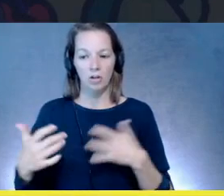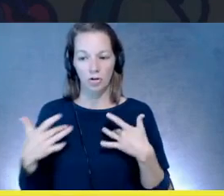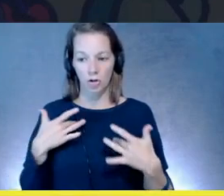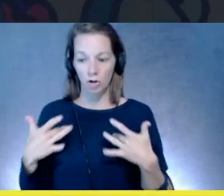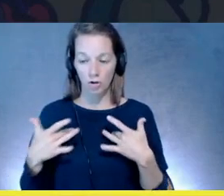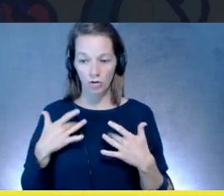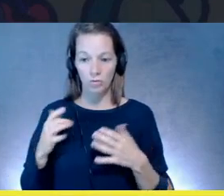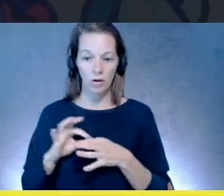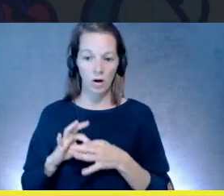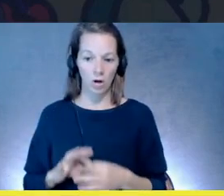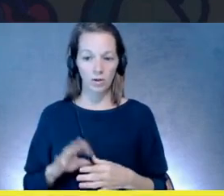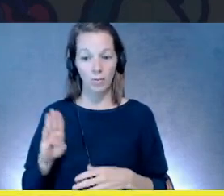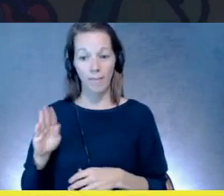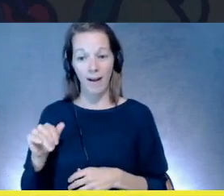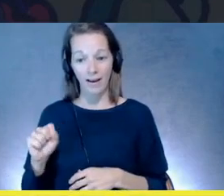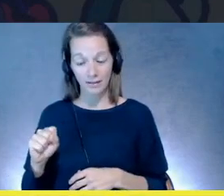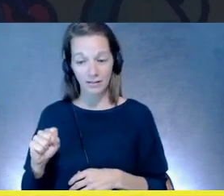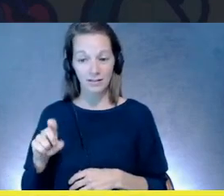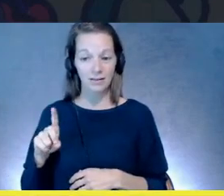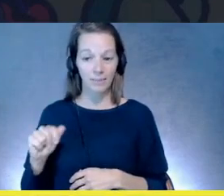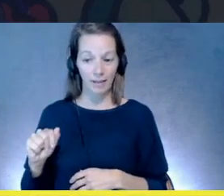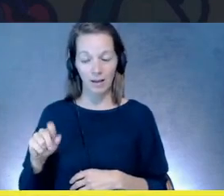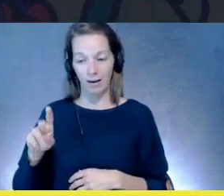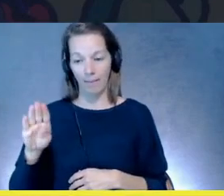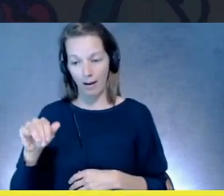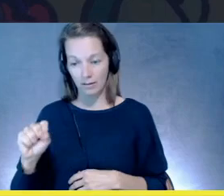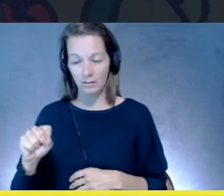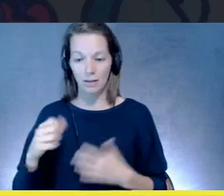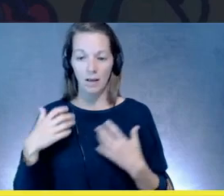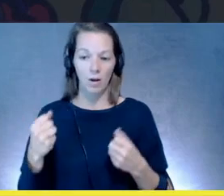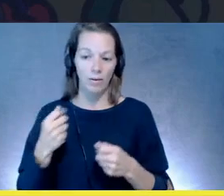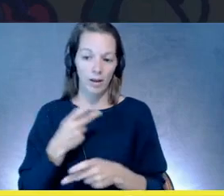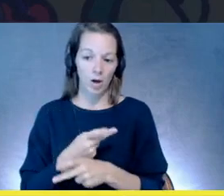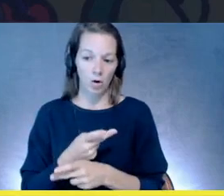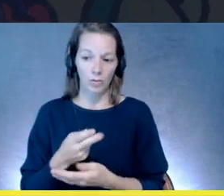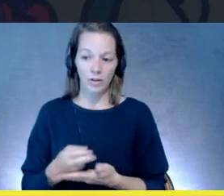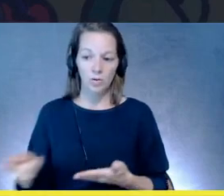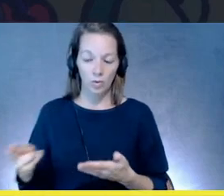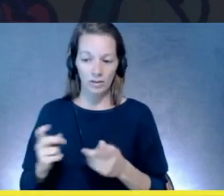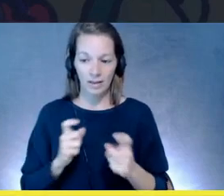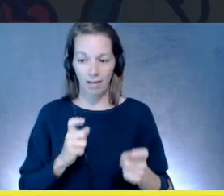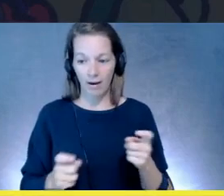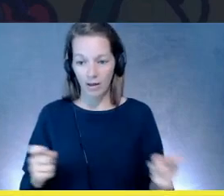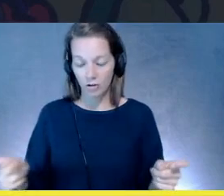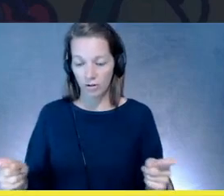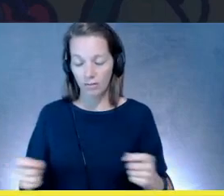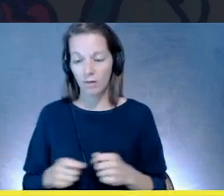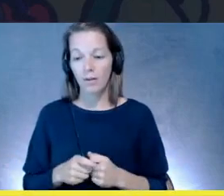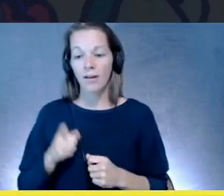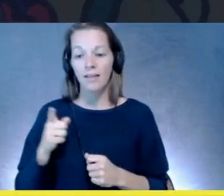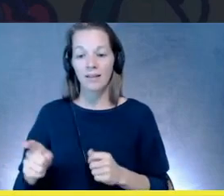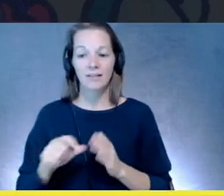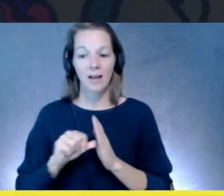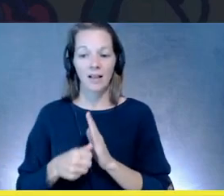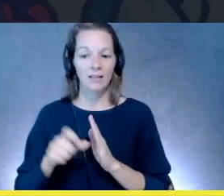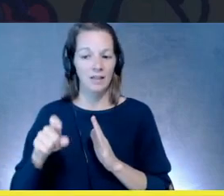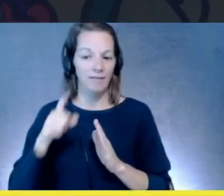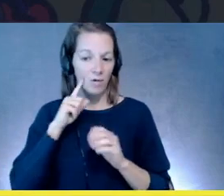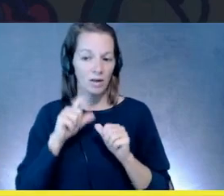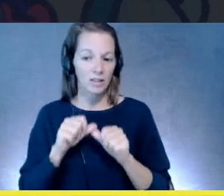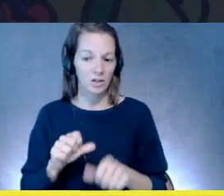regarding bias, disability bias in healthcare resource allocation. And this highlights the need for continued work in this